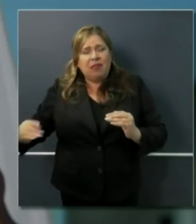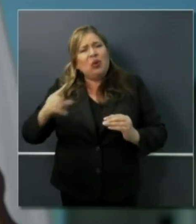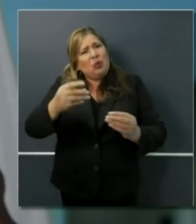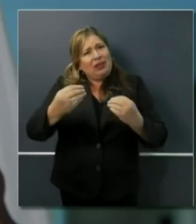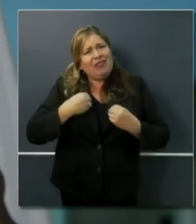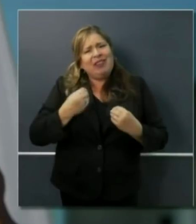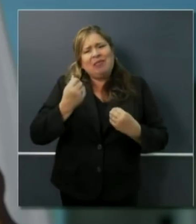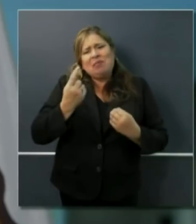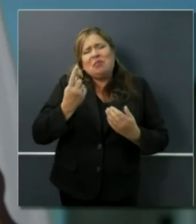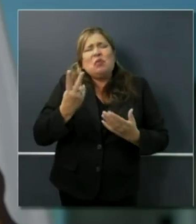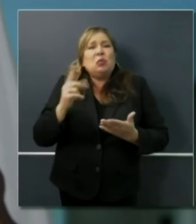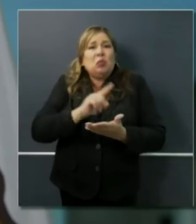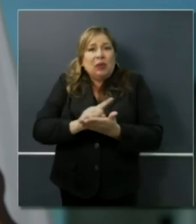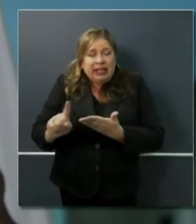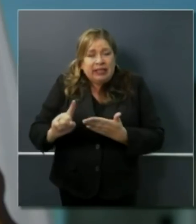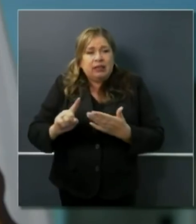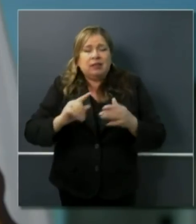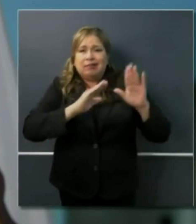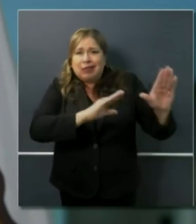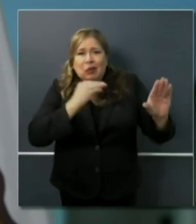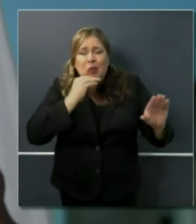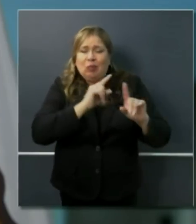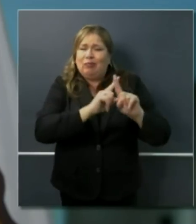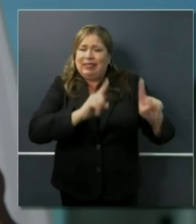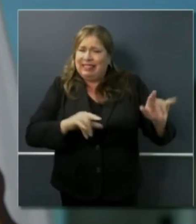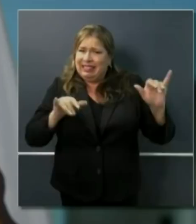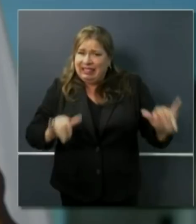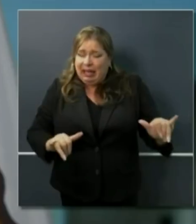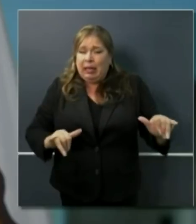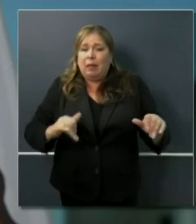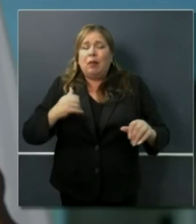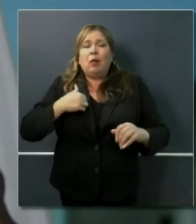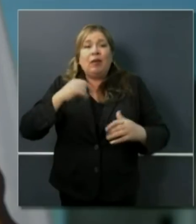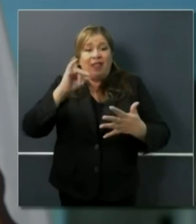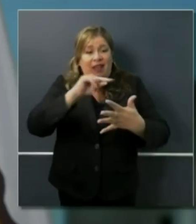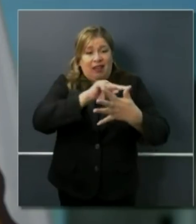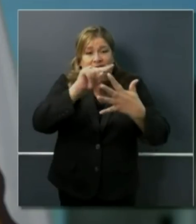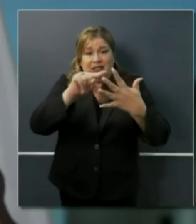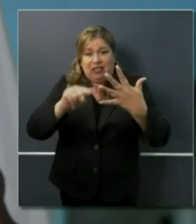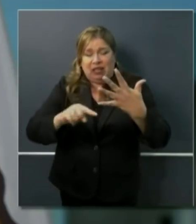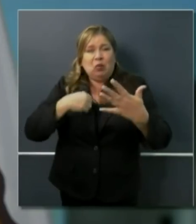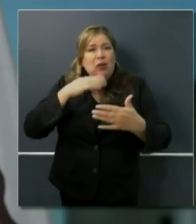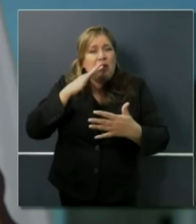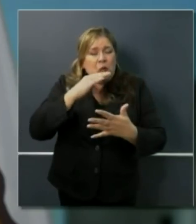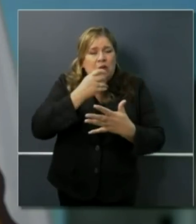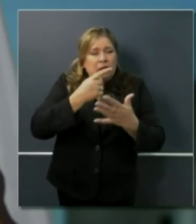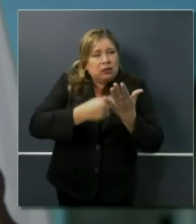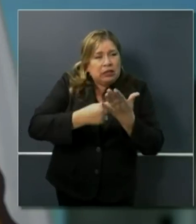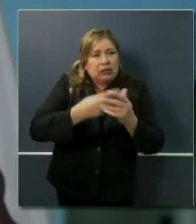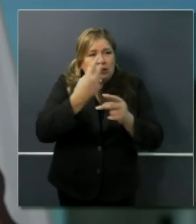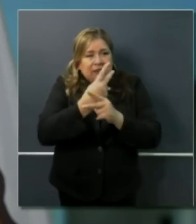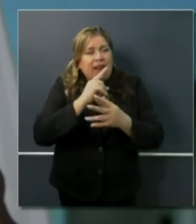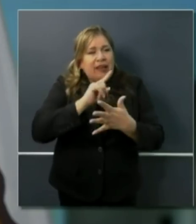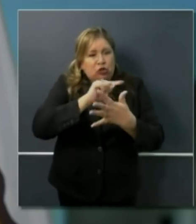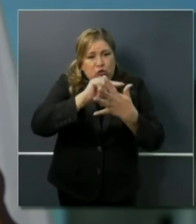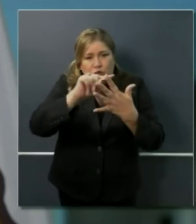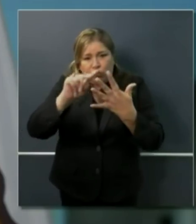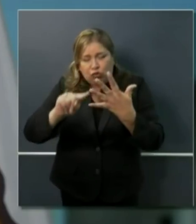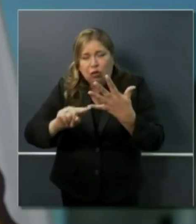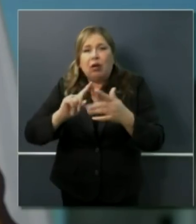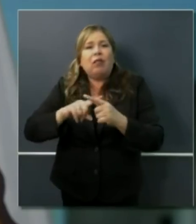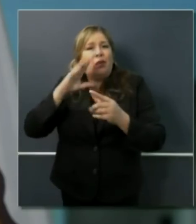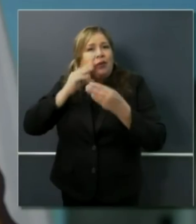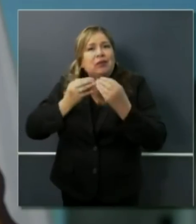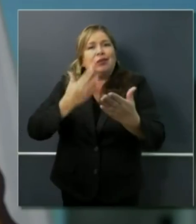really build this infrastructure and answer all those tough questions. And then I can come out and be much more specific about when